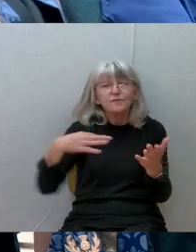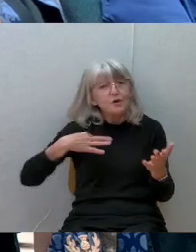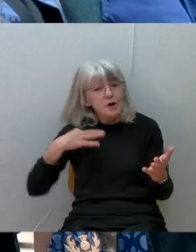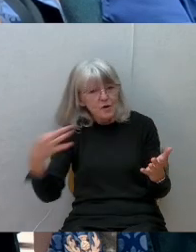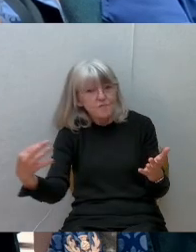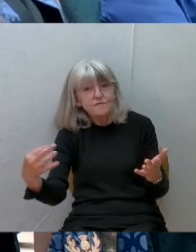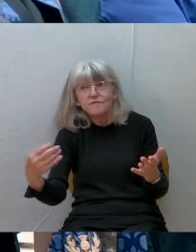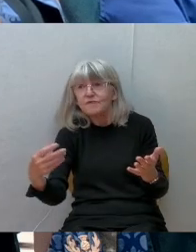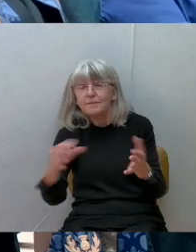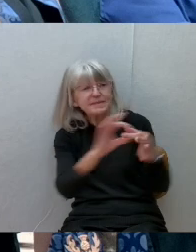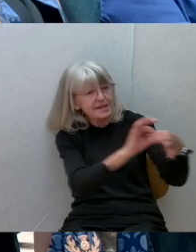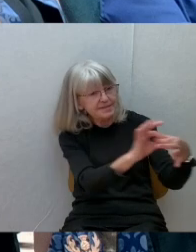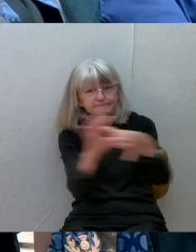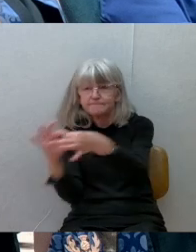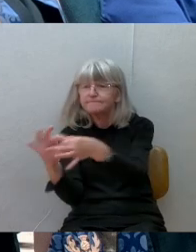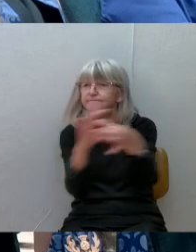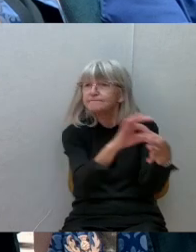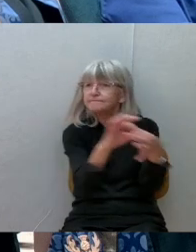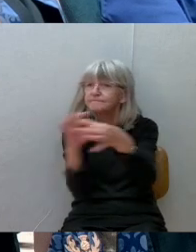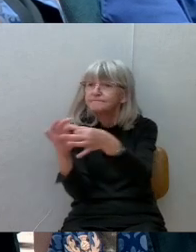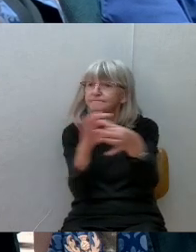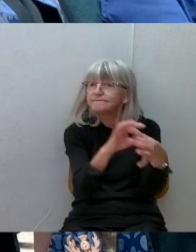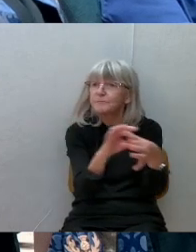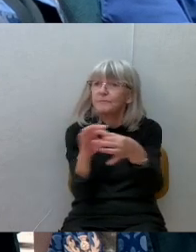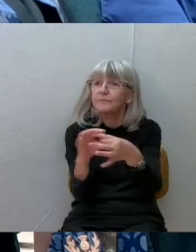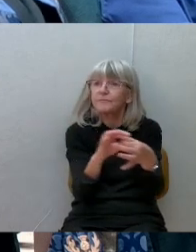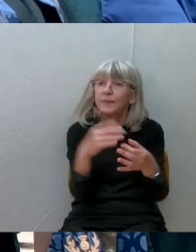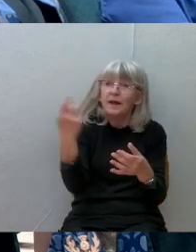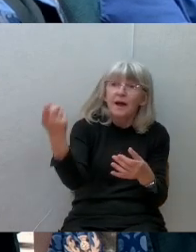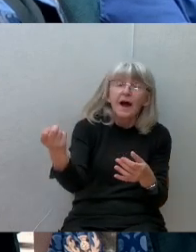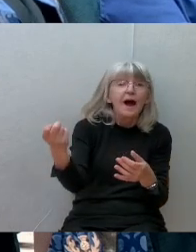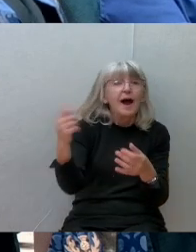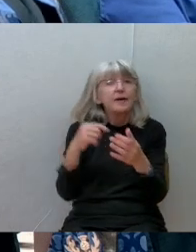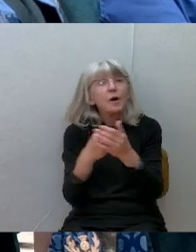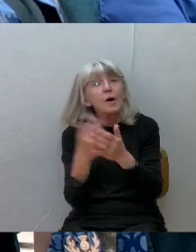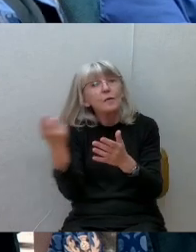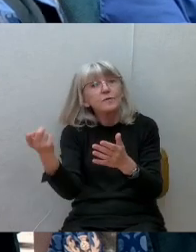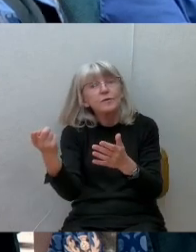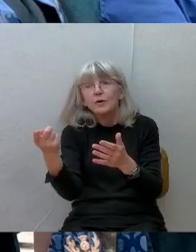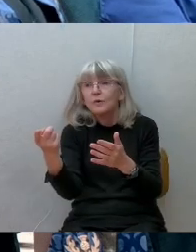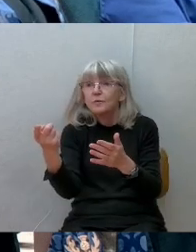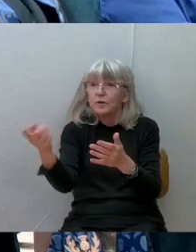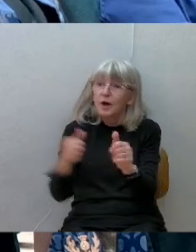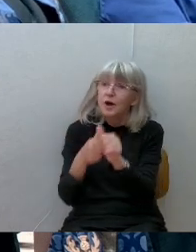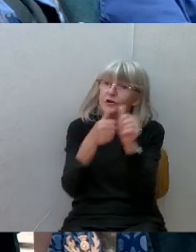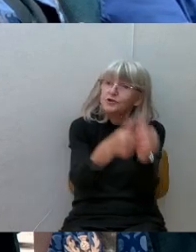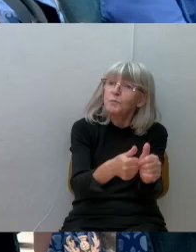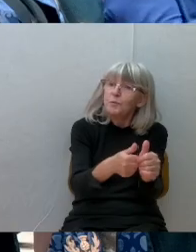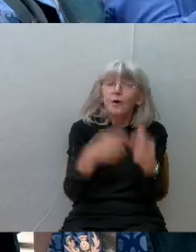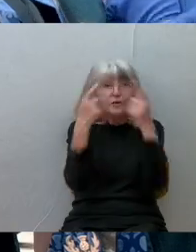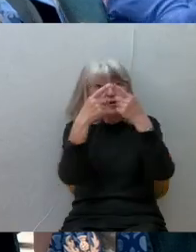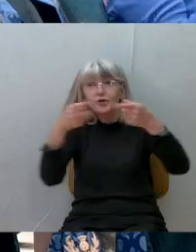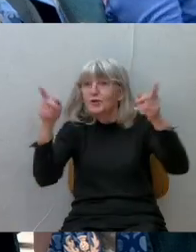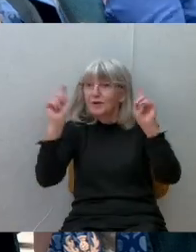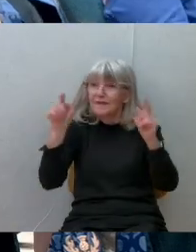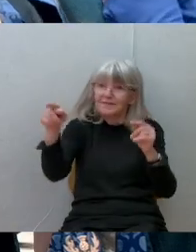of Bailie Helen Wright, who, as well as being a huge supporter of our university in every way, you can see is even dressed for the occasion in